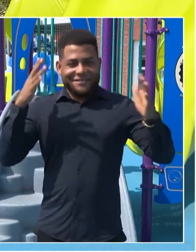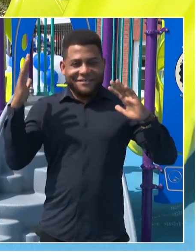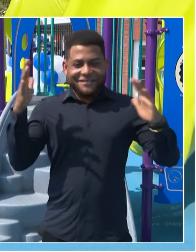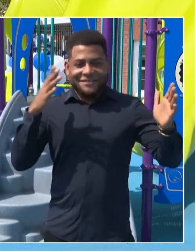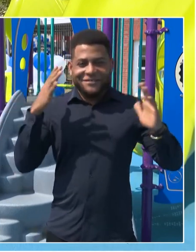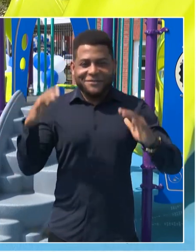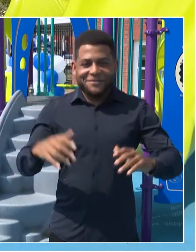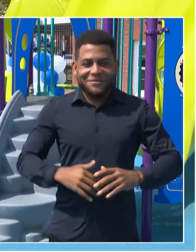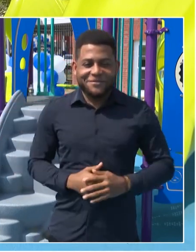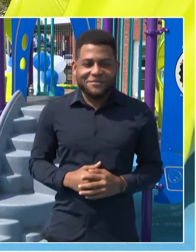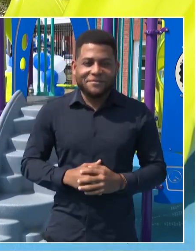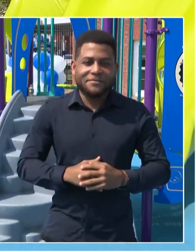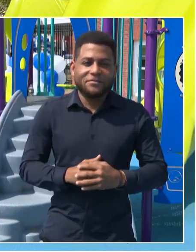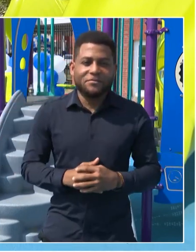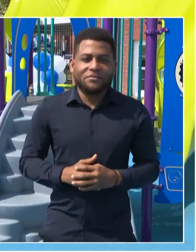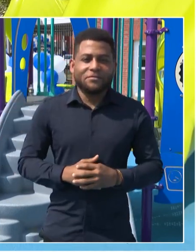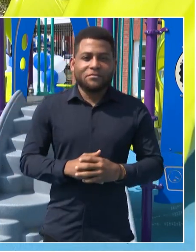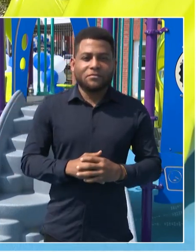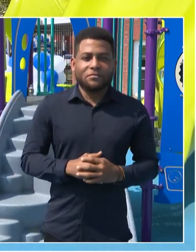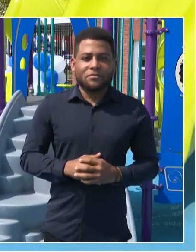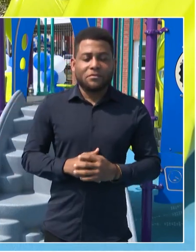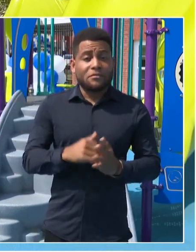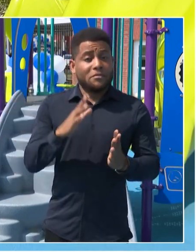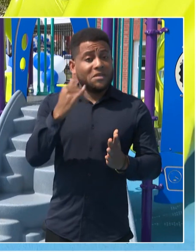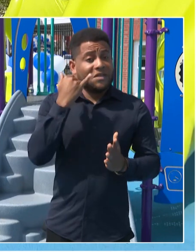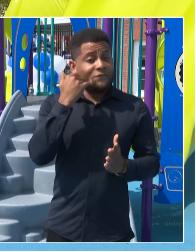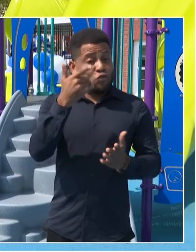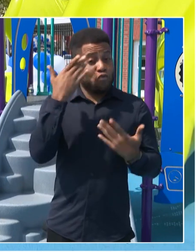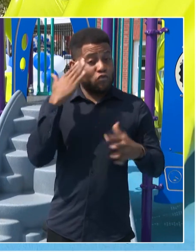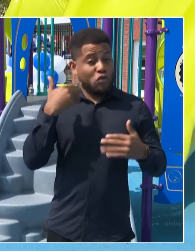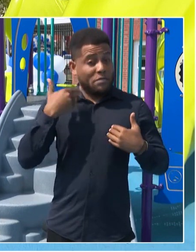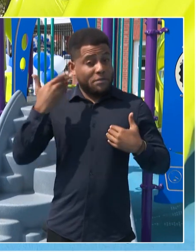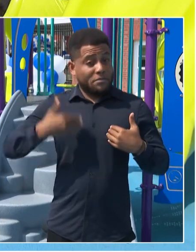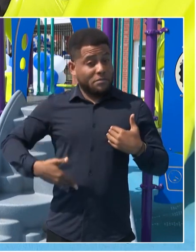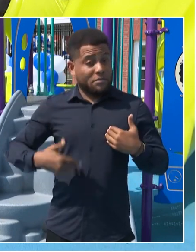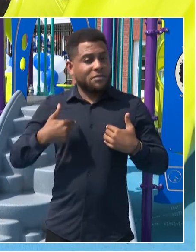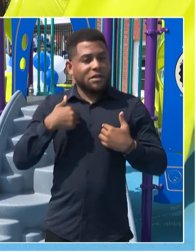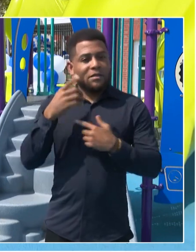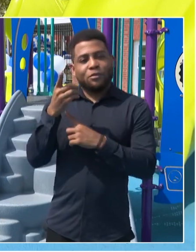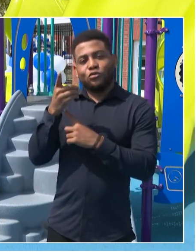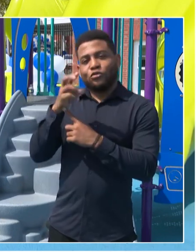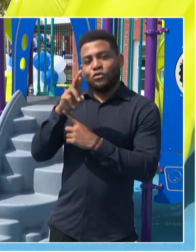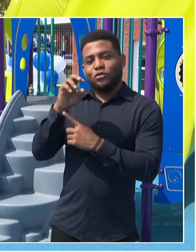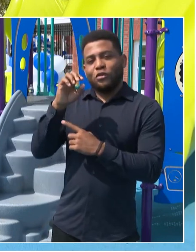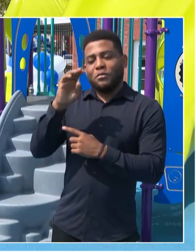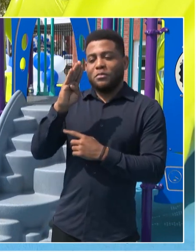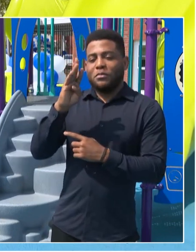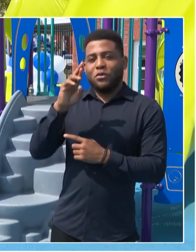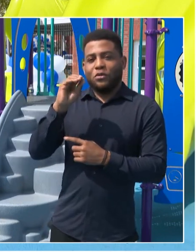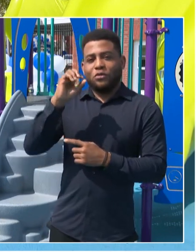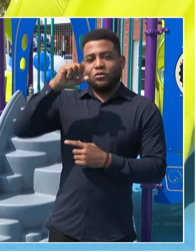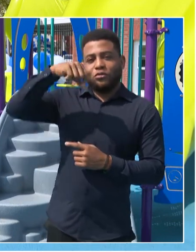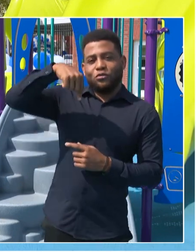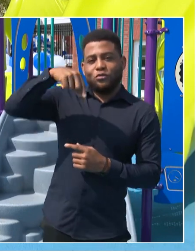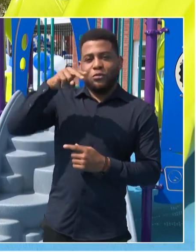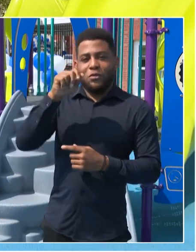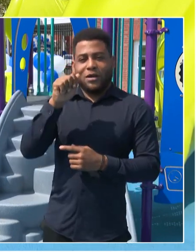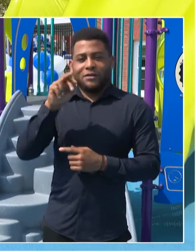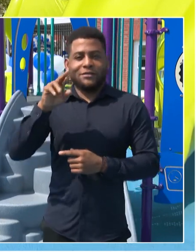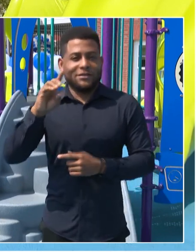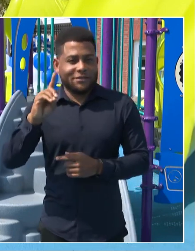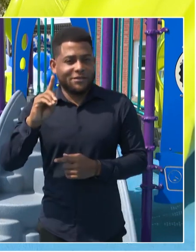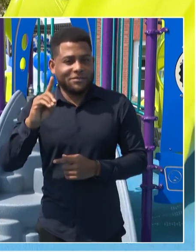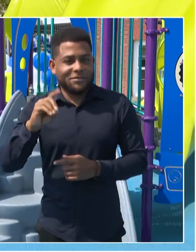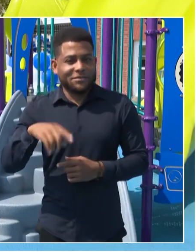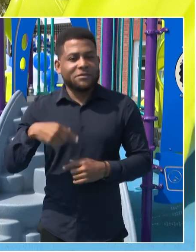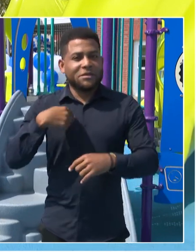For those of you who don't know me, my name is Dr. Carrie Brocard. I am the principal here at Minor Elementary School. I